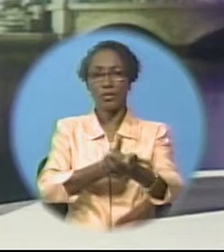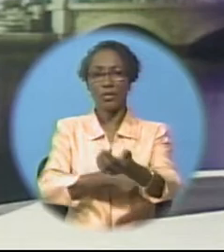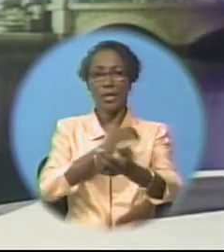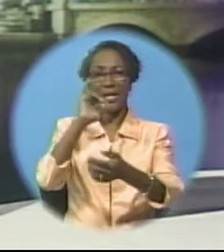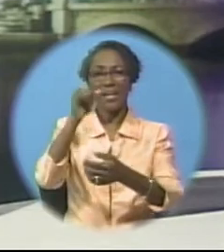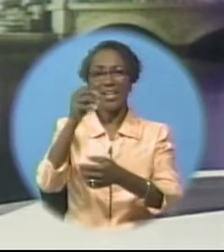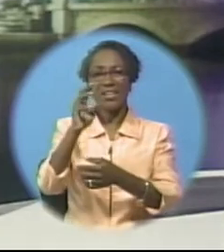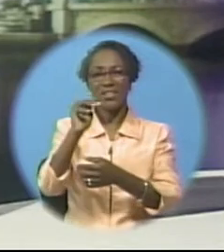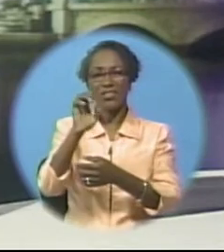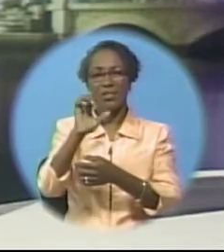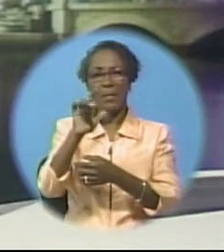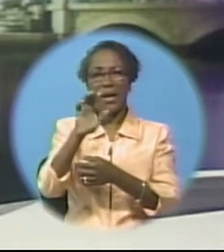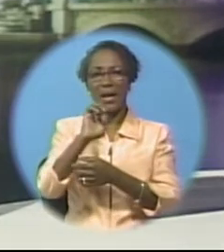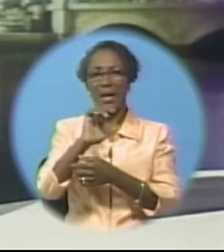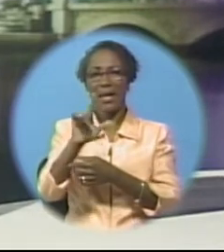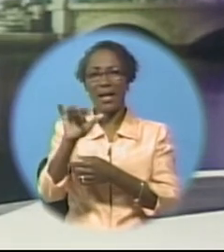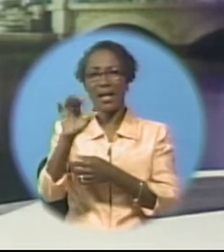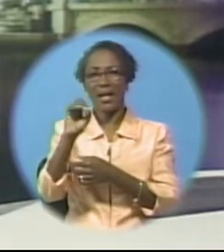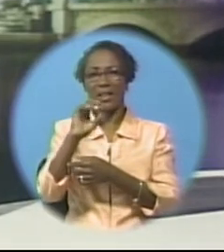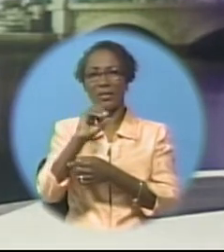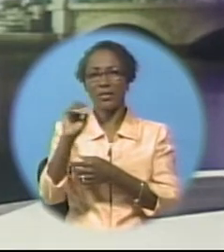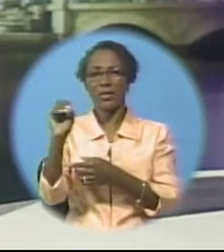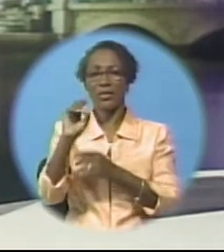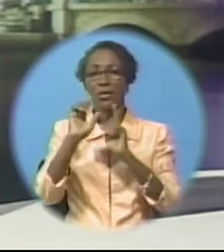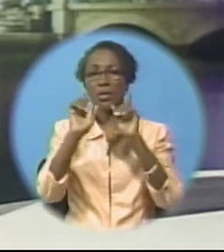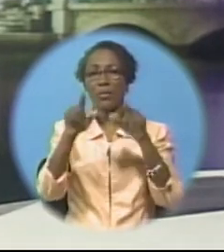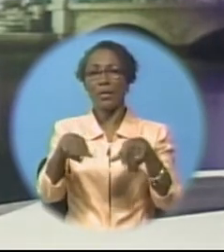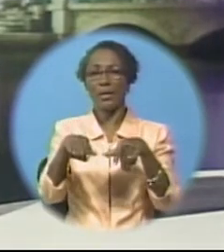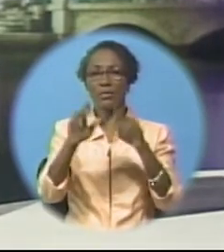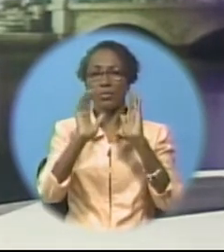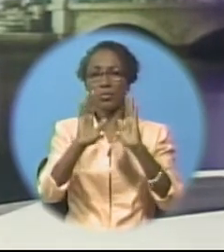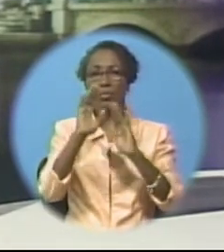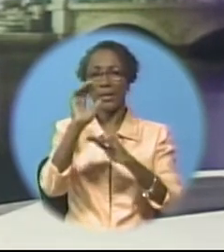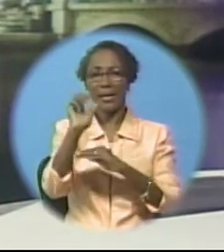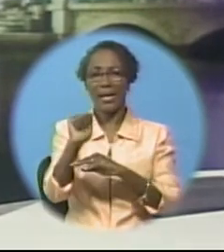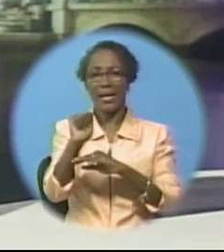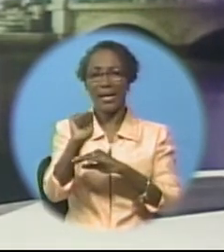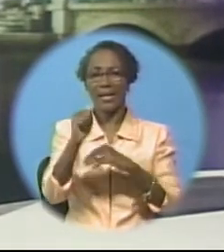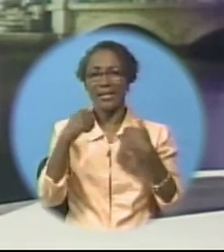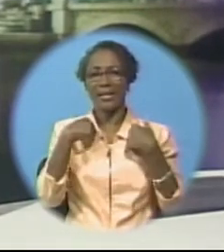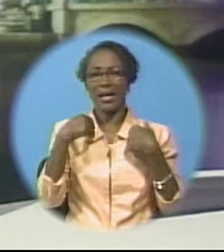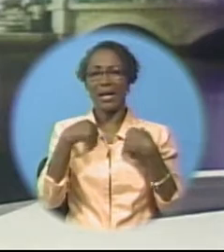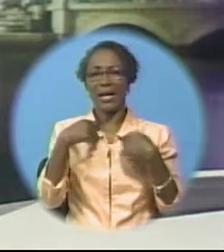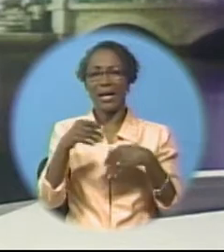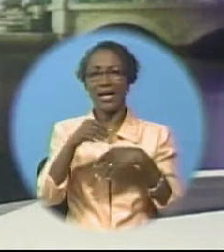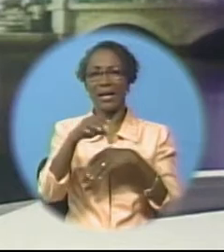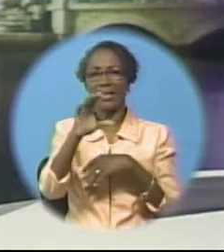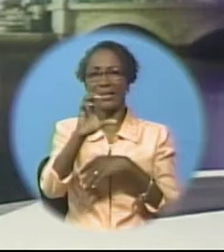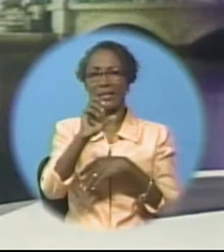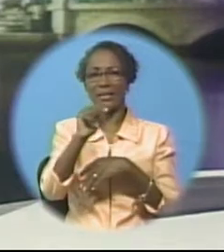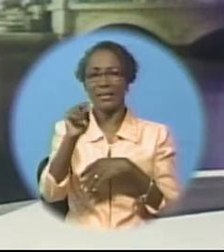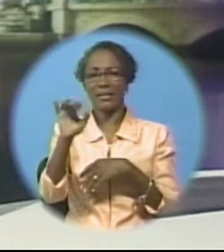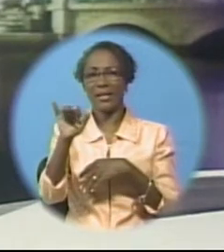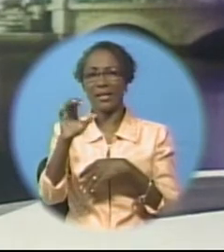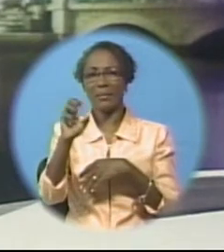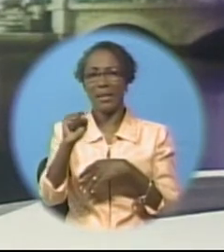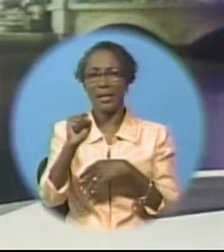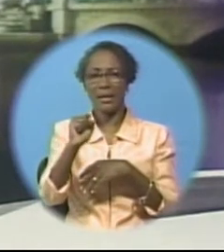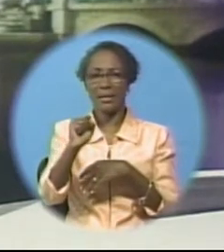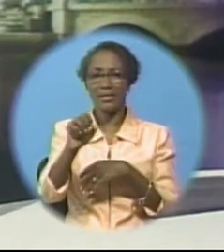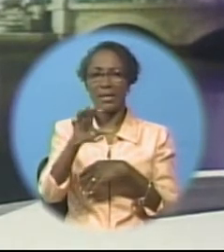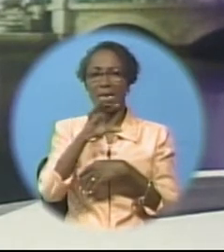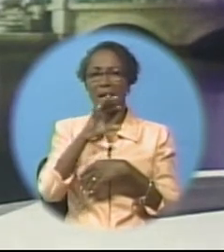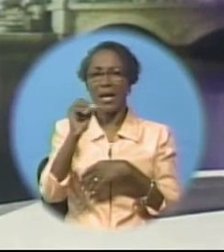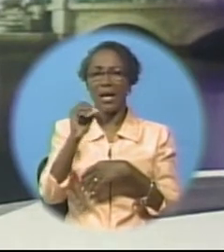Elliott appeared in the District A Magistrates Court. Elliott was charged with possession of cannabis, importation, possession with intent to supply,